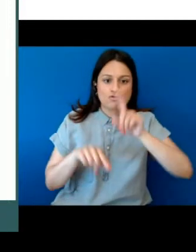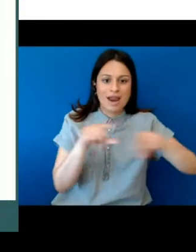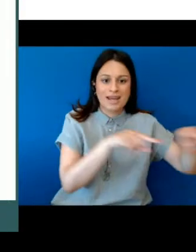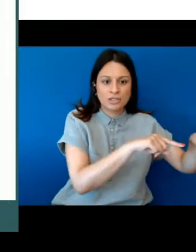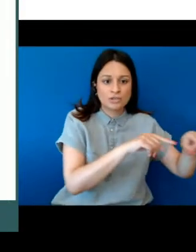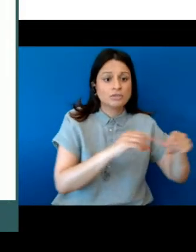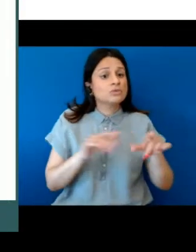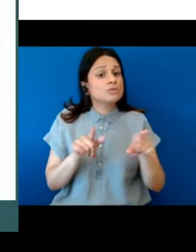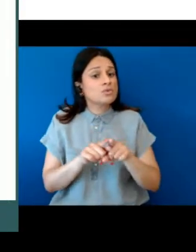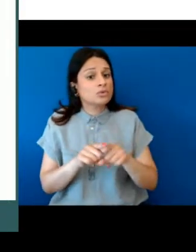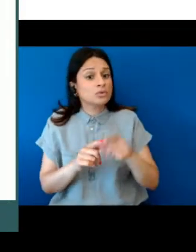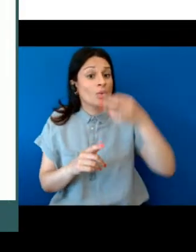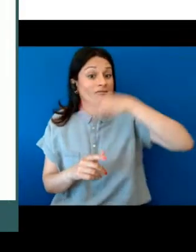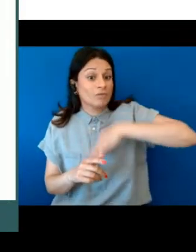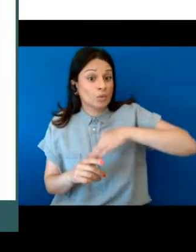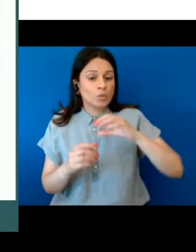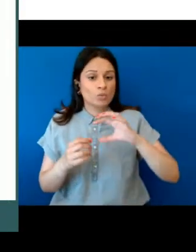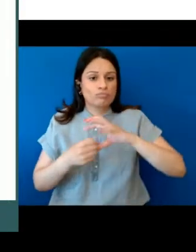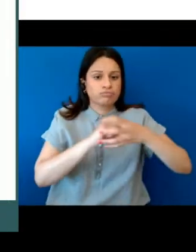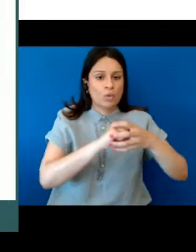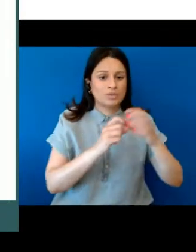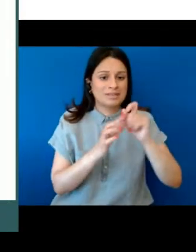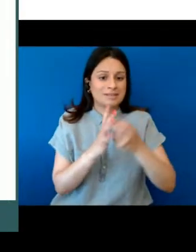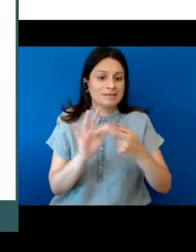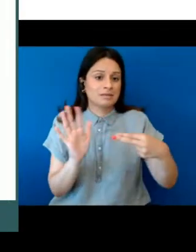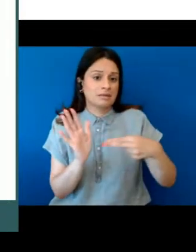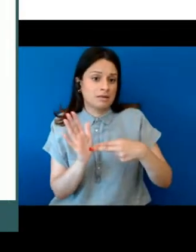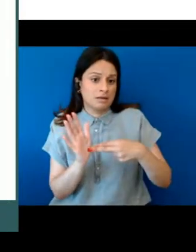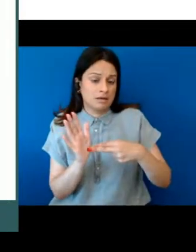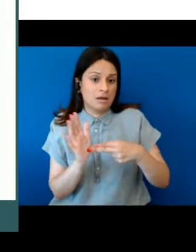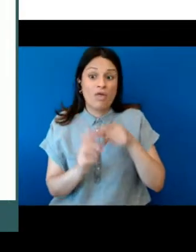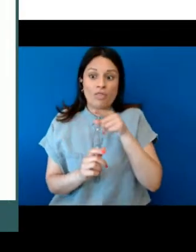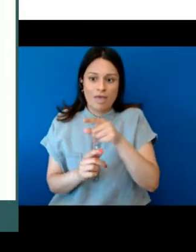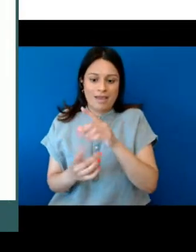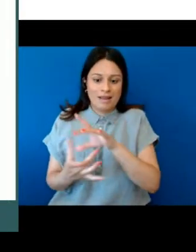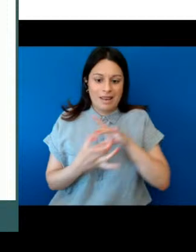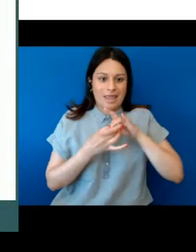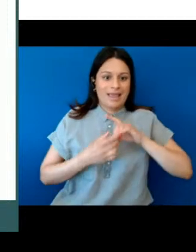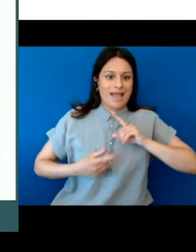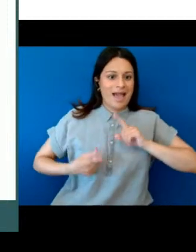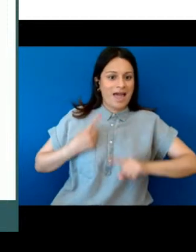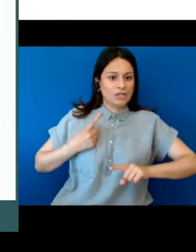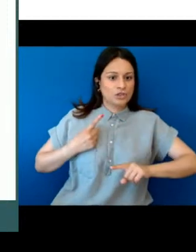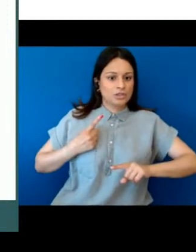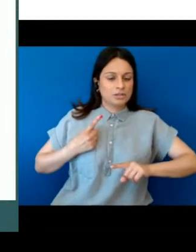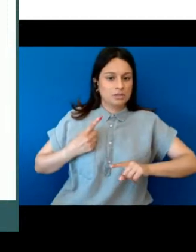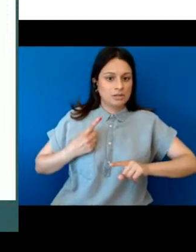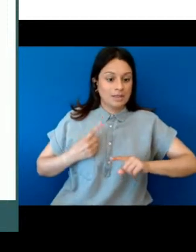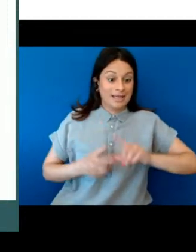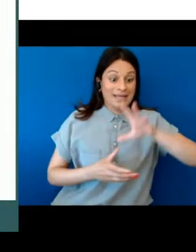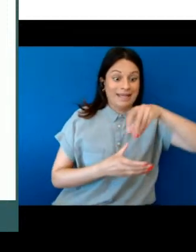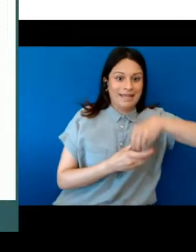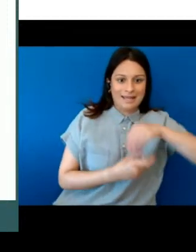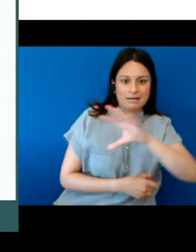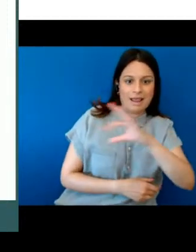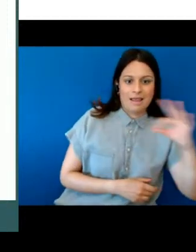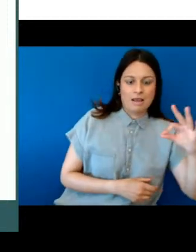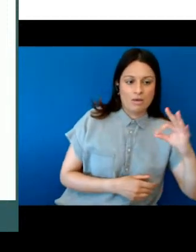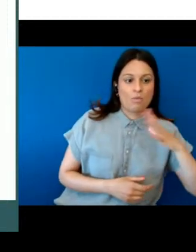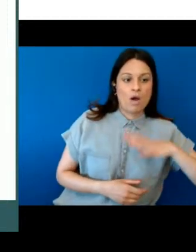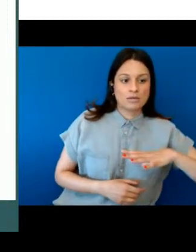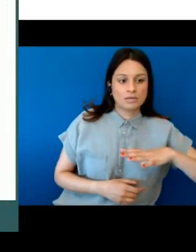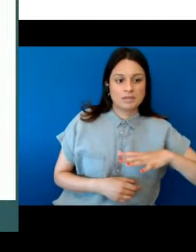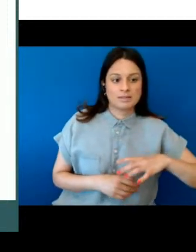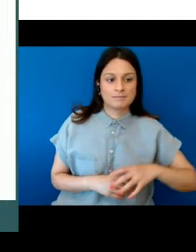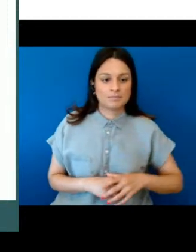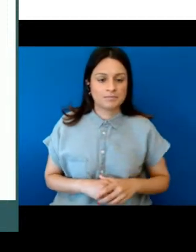few proteins, which tend to cause the allergy, are in the extract. And